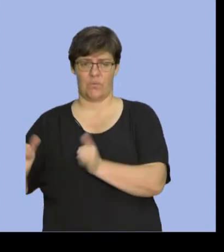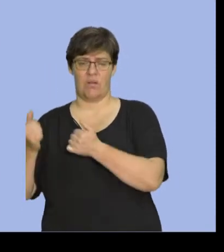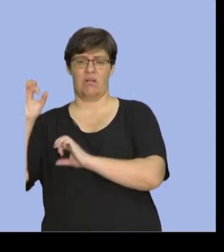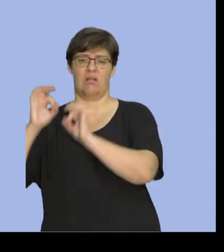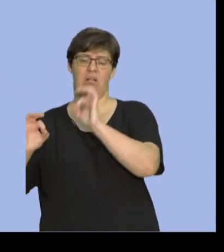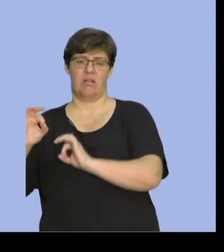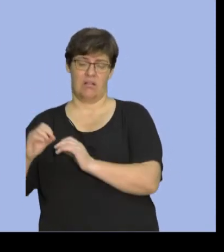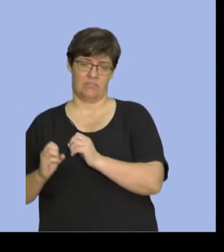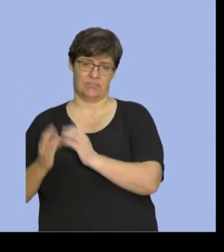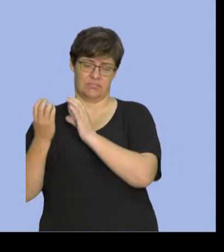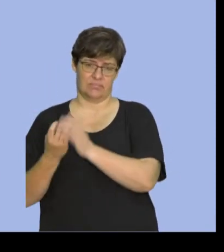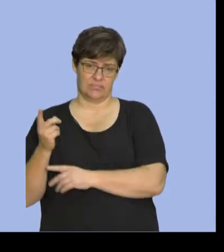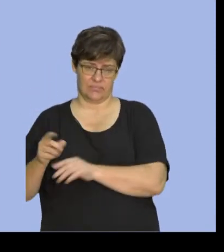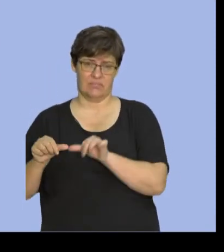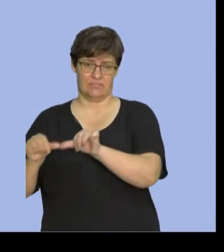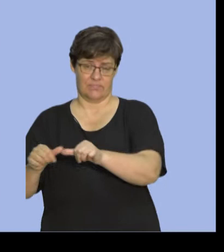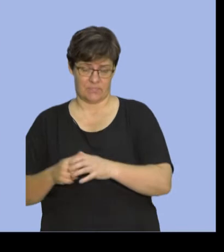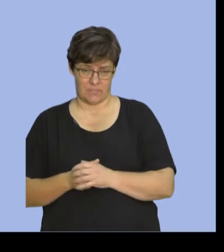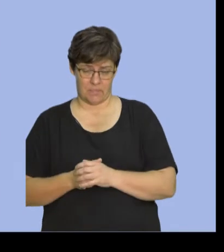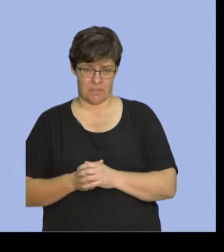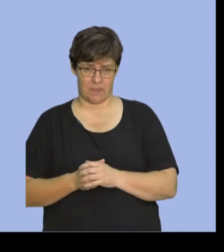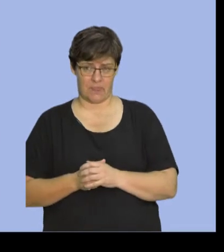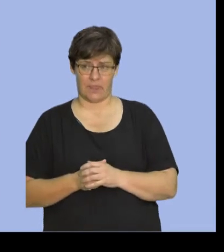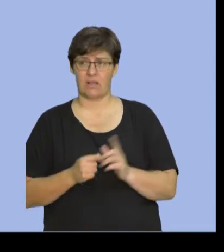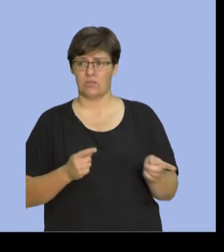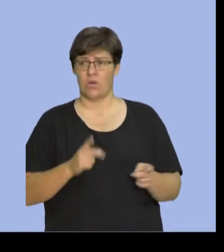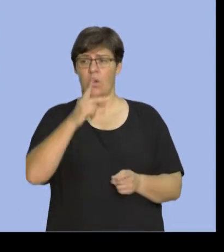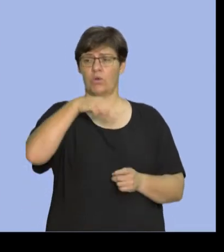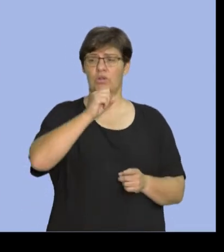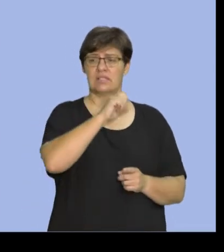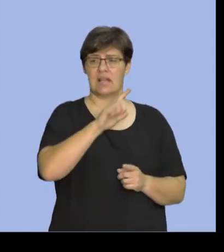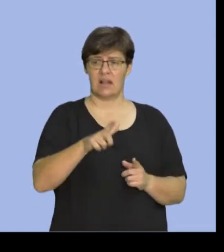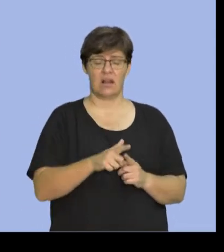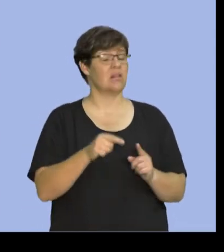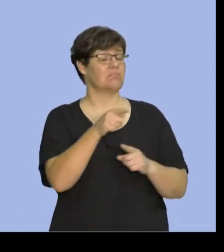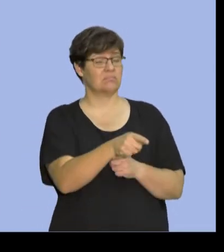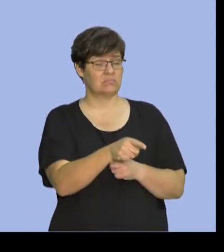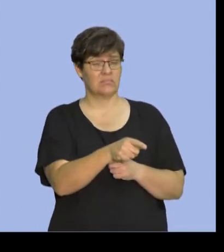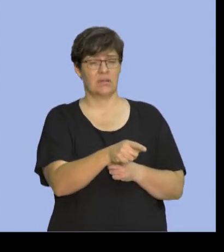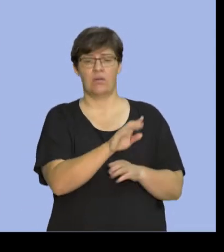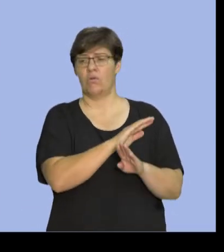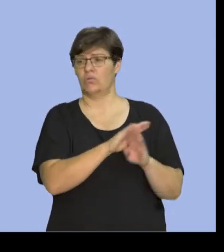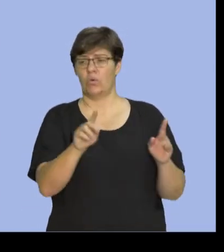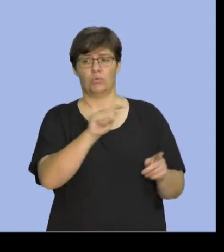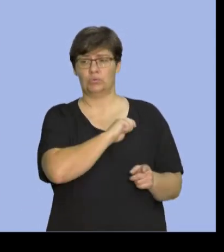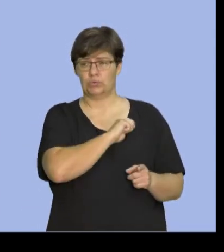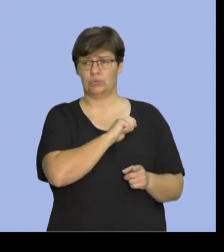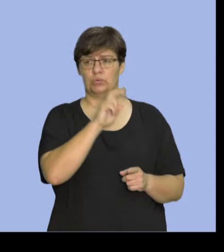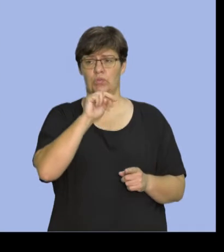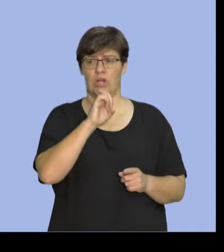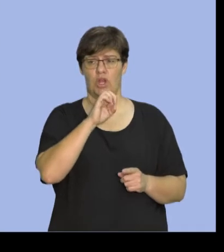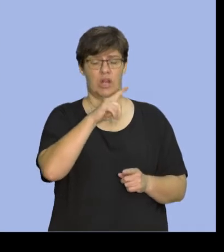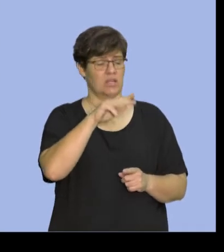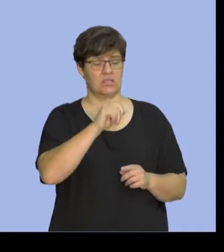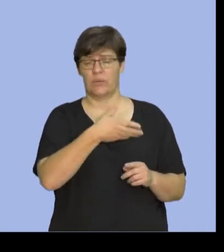development. So the characteristics of a prokaryotic cell would be that they know true nucleus, they have strands of